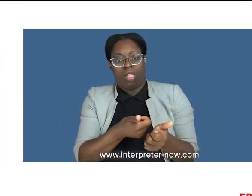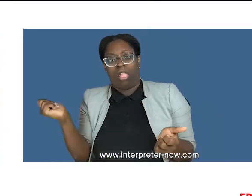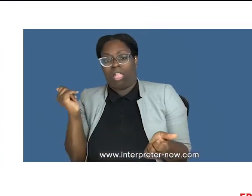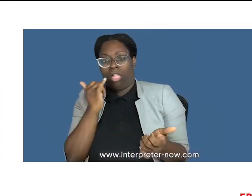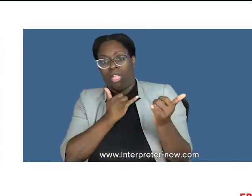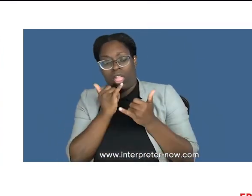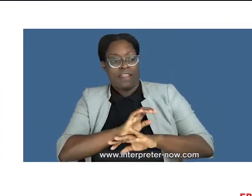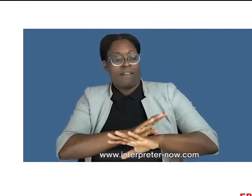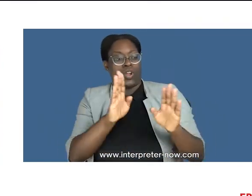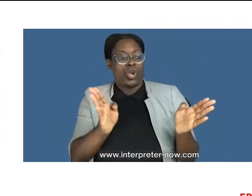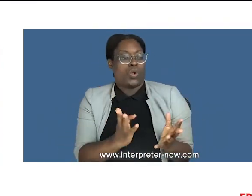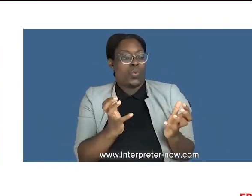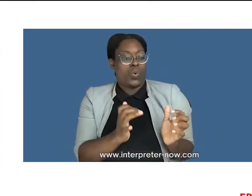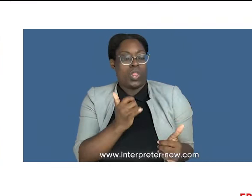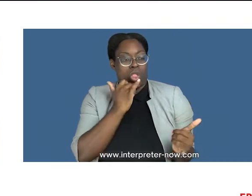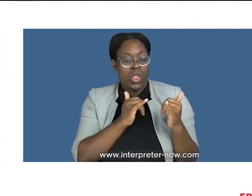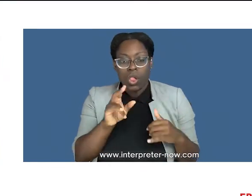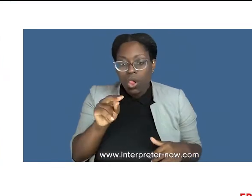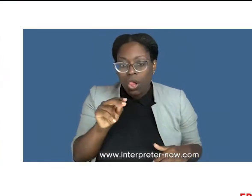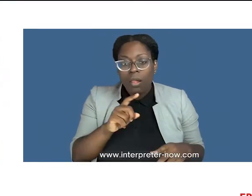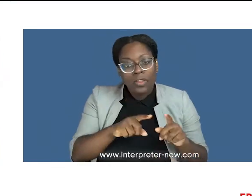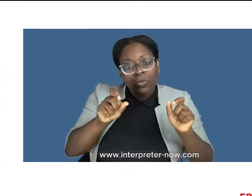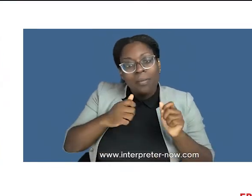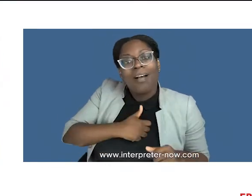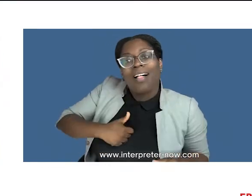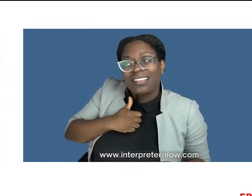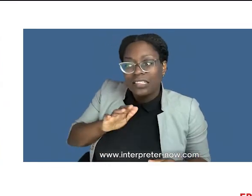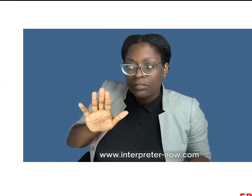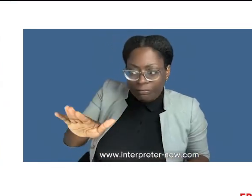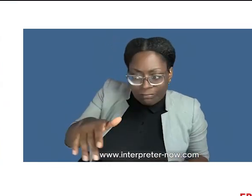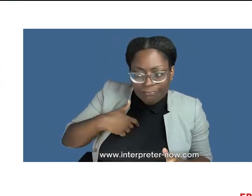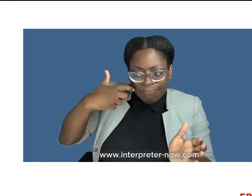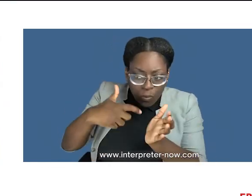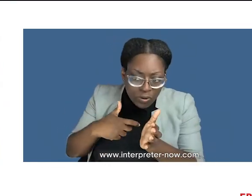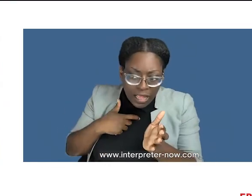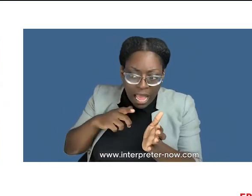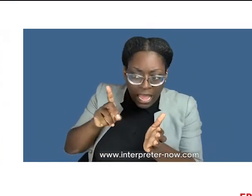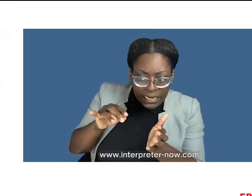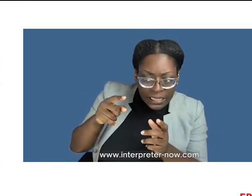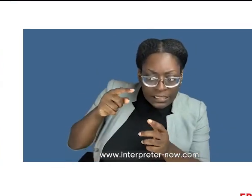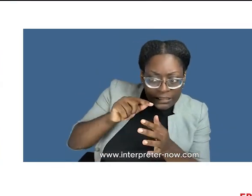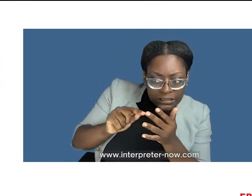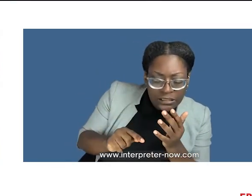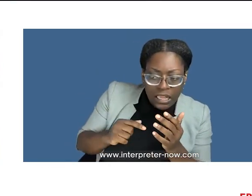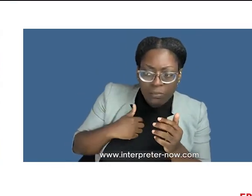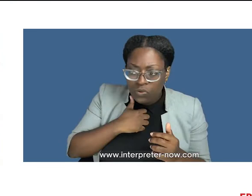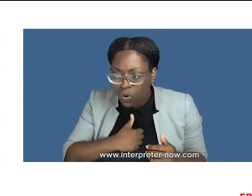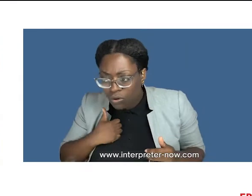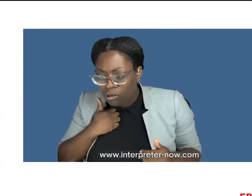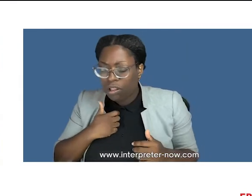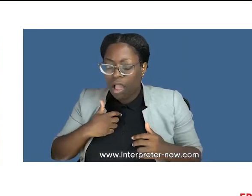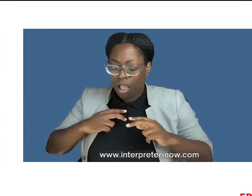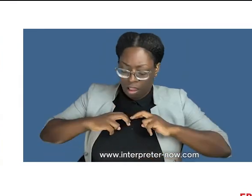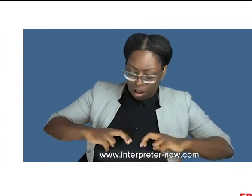it's really recognizing it, apologizing it, making that correction, and then moving forward.